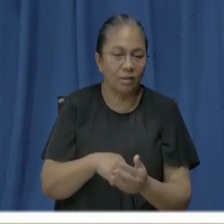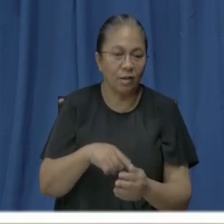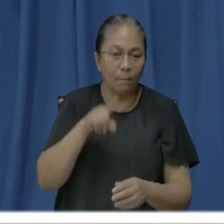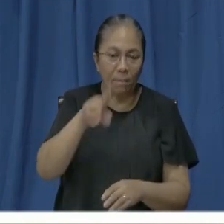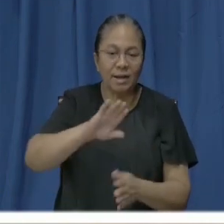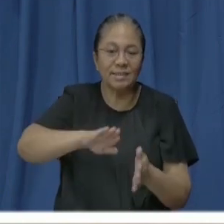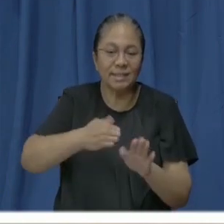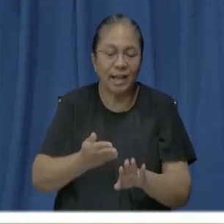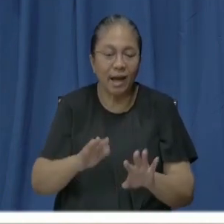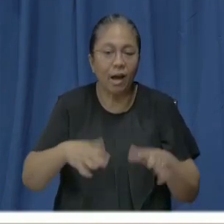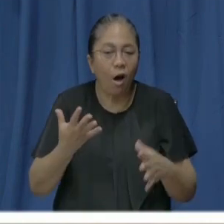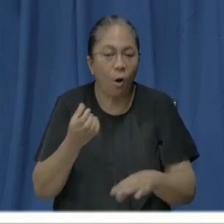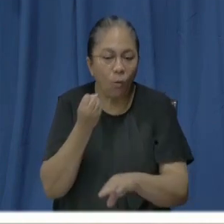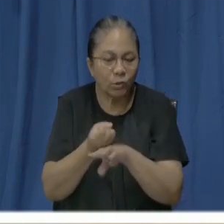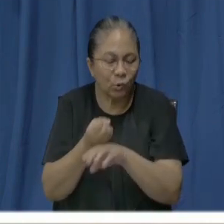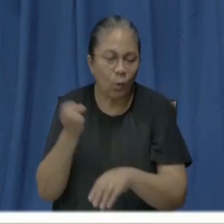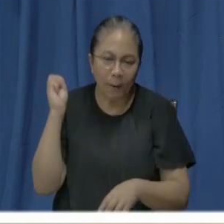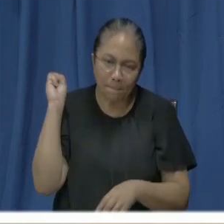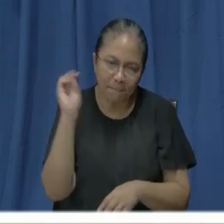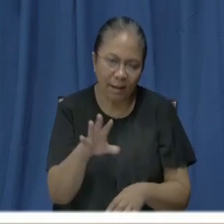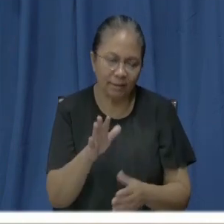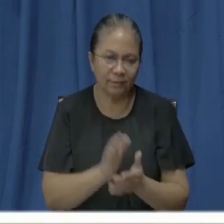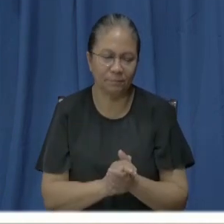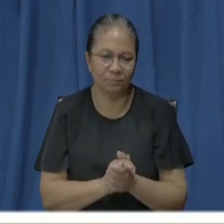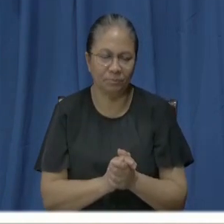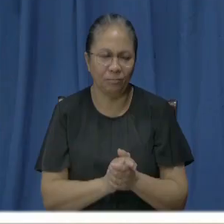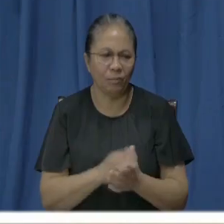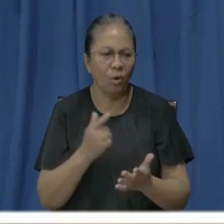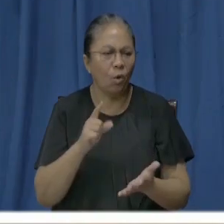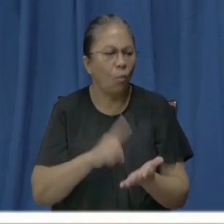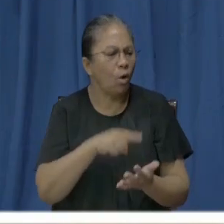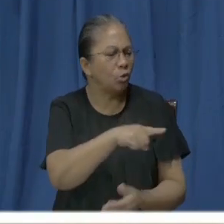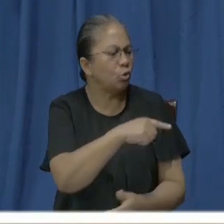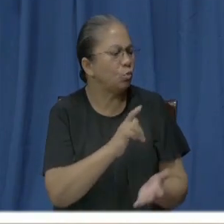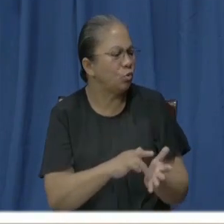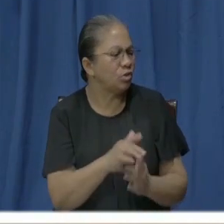by stoning. What have you to say against?